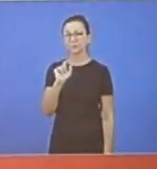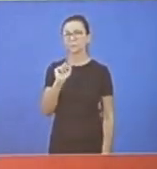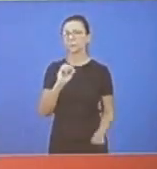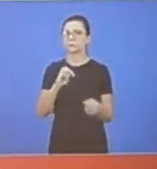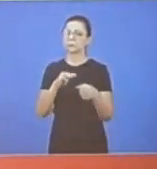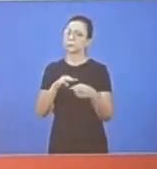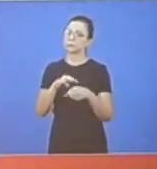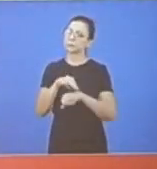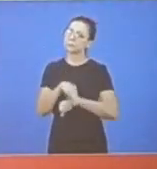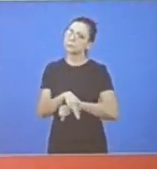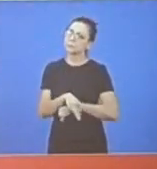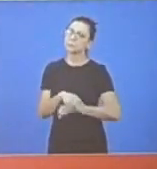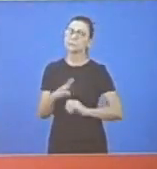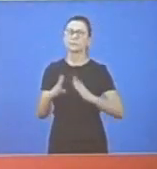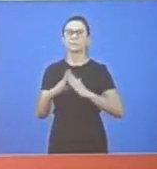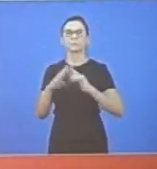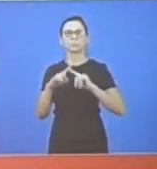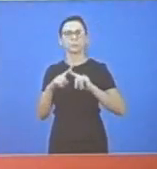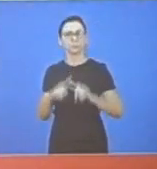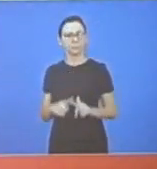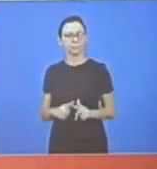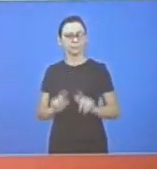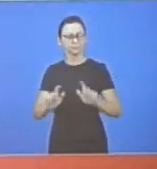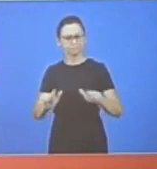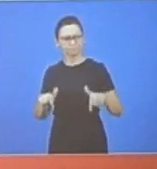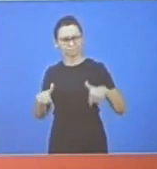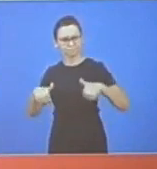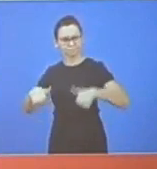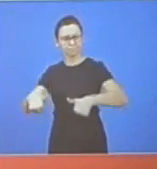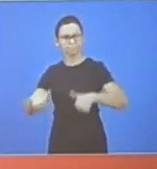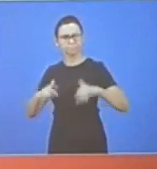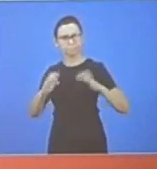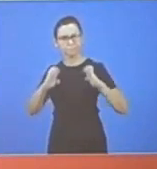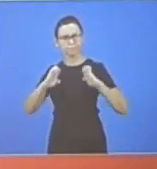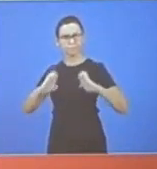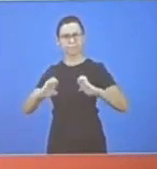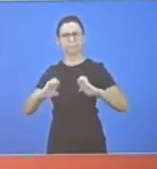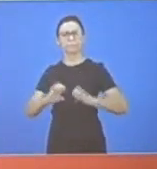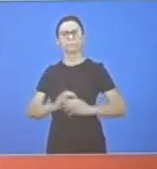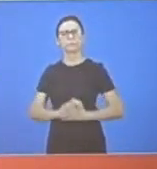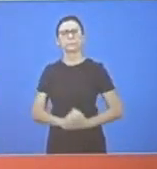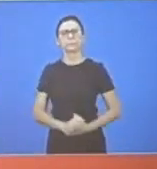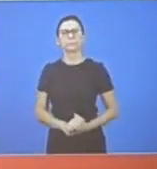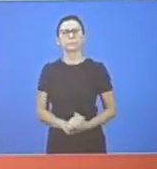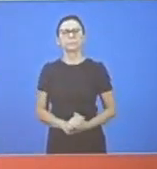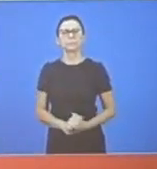with the ministry. It's the church and all the actions.